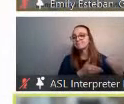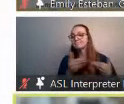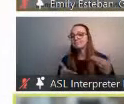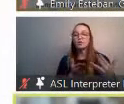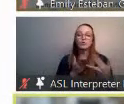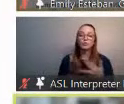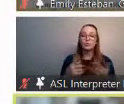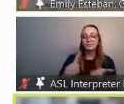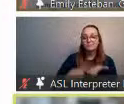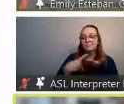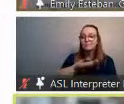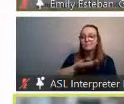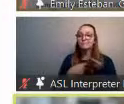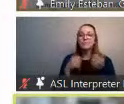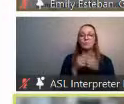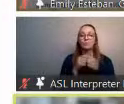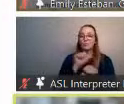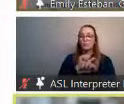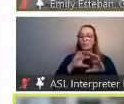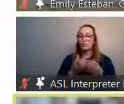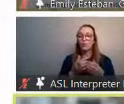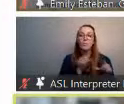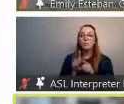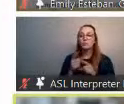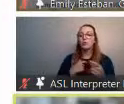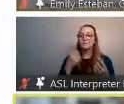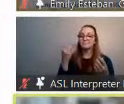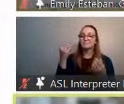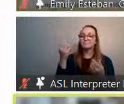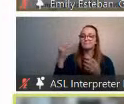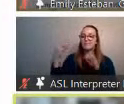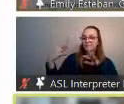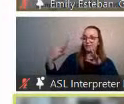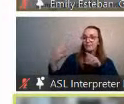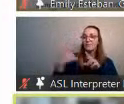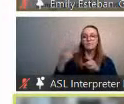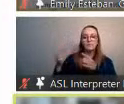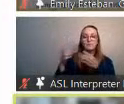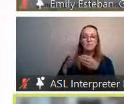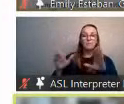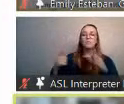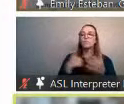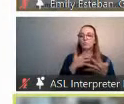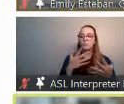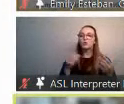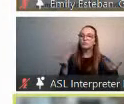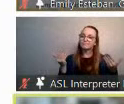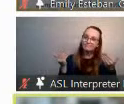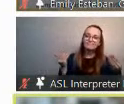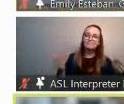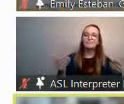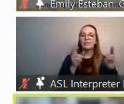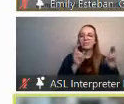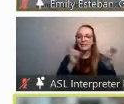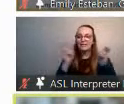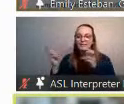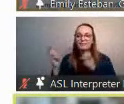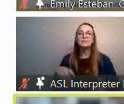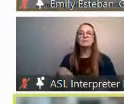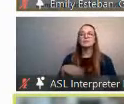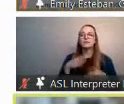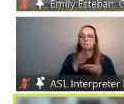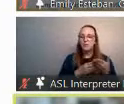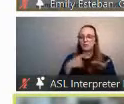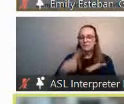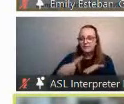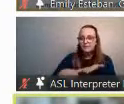the work group and receiving input from the public, we want to make sure to carry forward themes, threads of discussion,